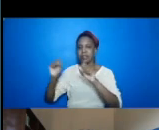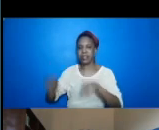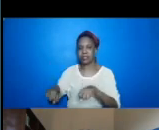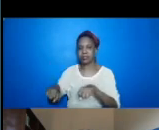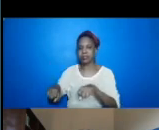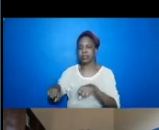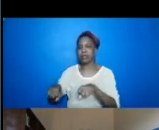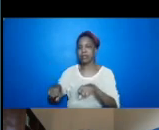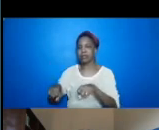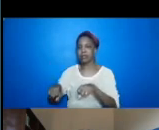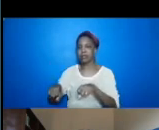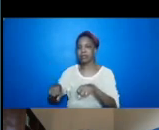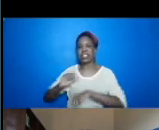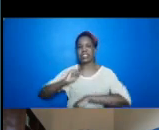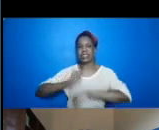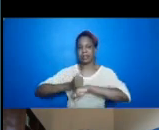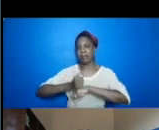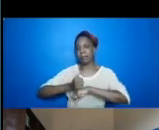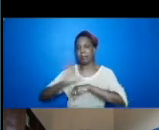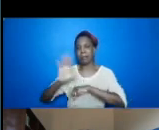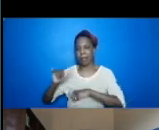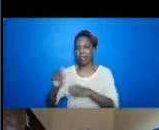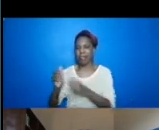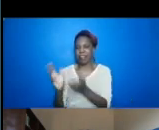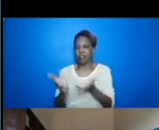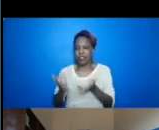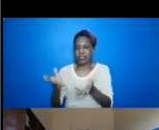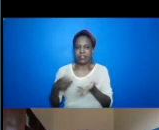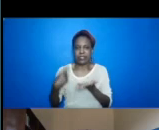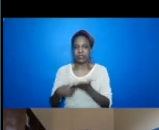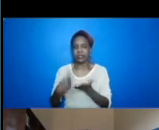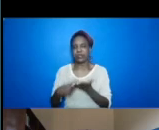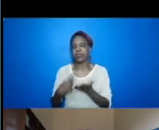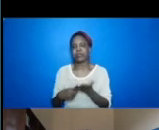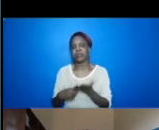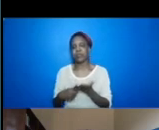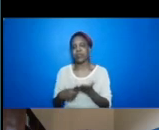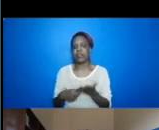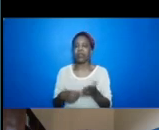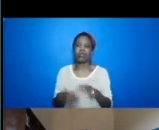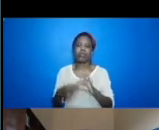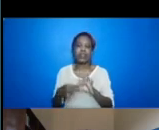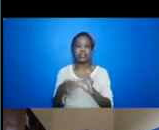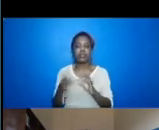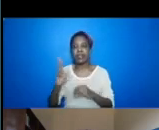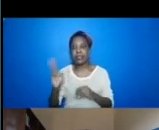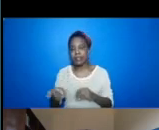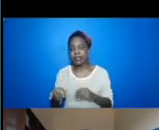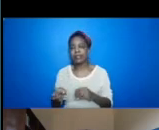economy, infrastructure, everything are embedded in the narratives and the conversations that we hold with